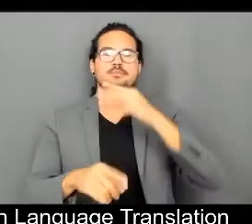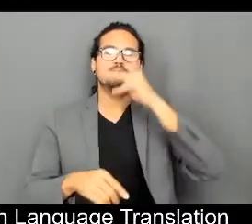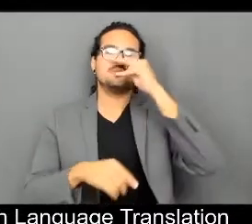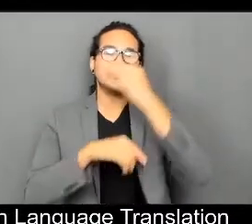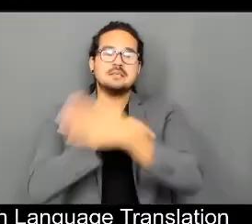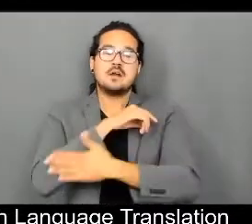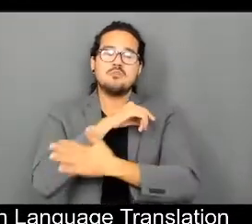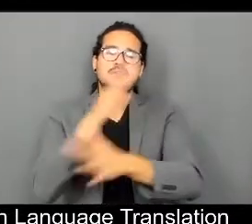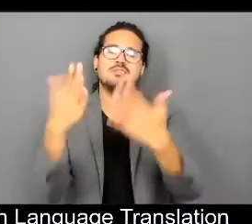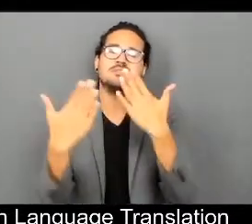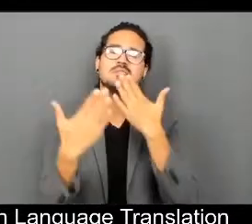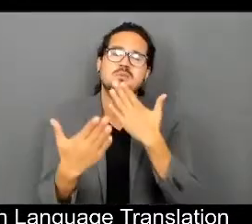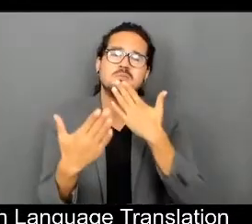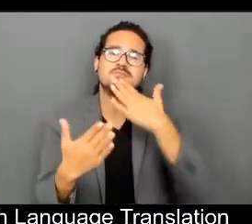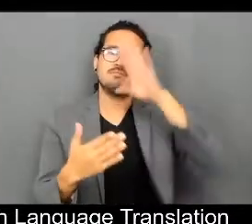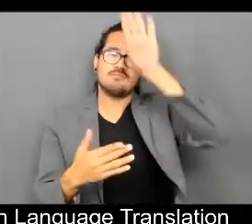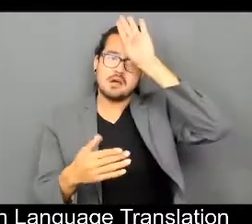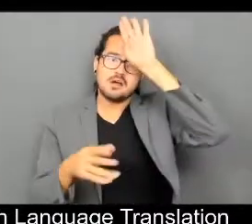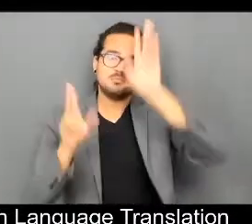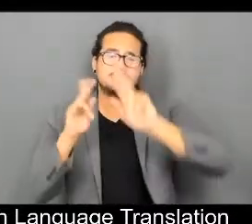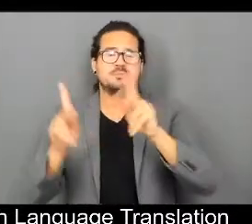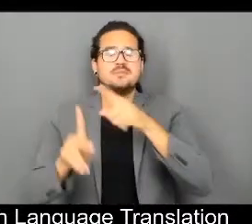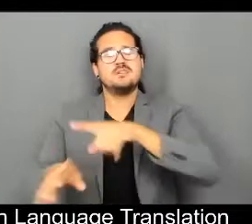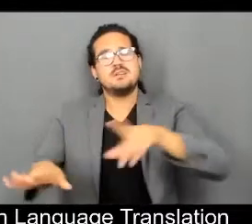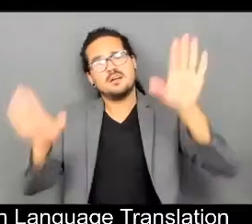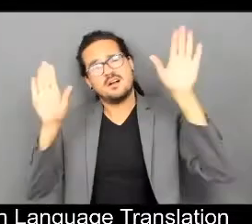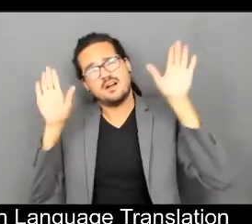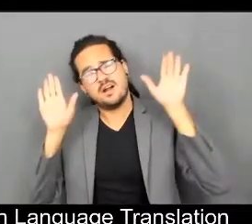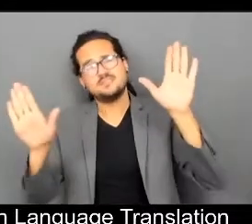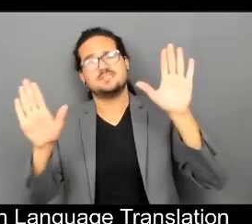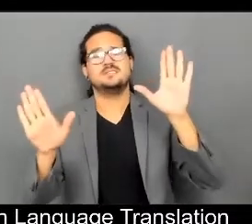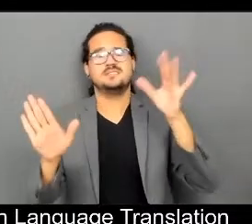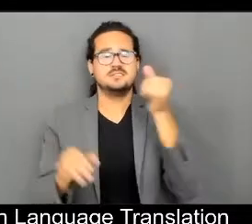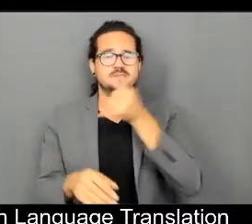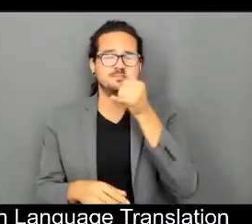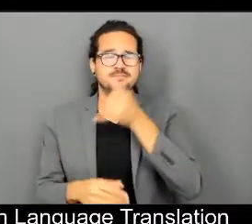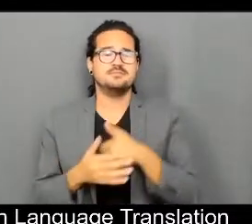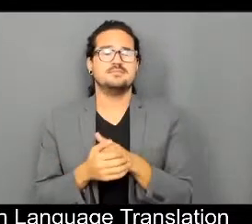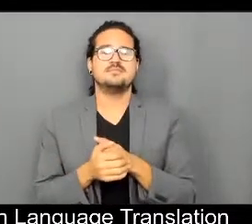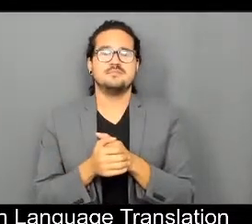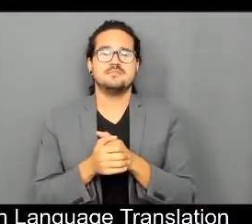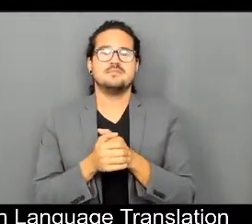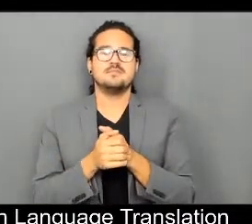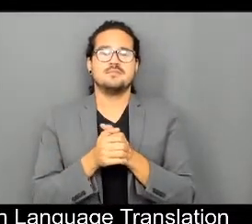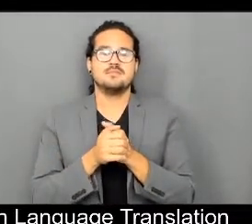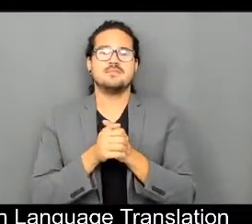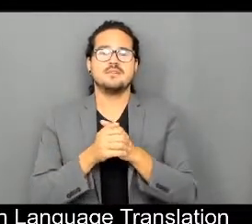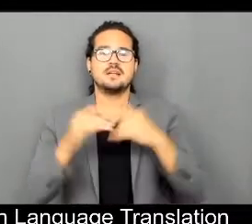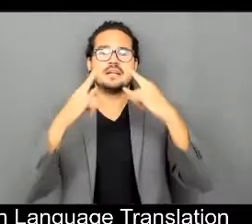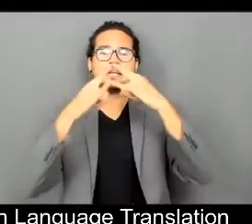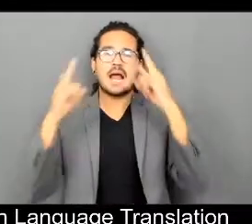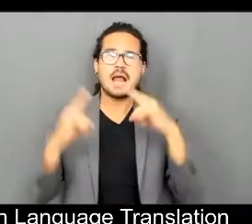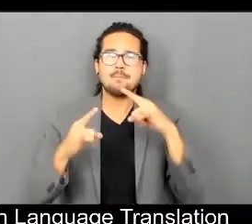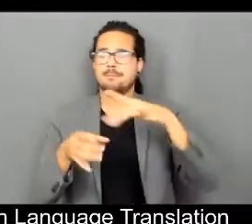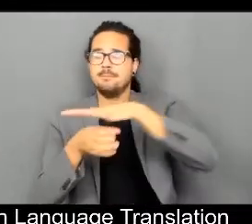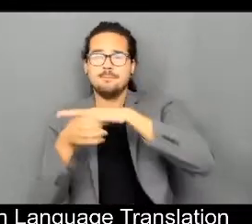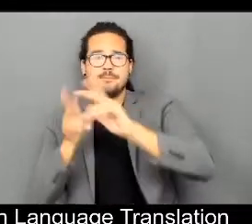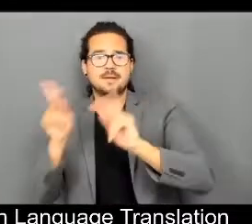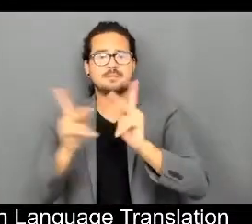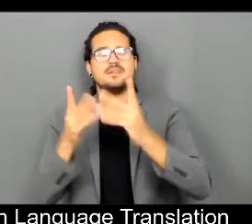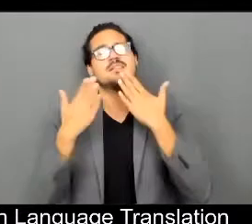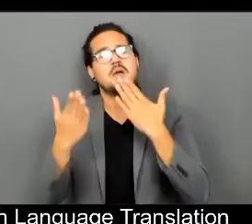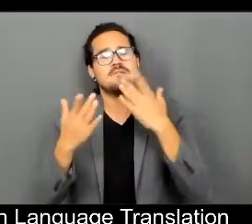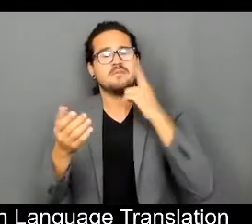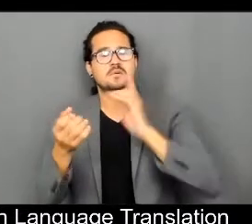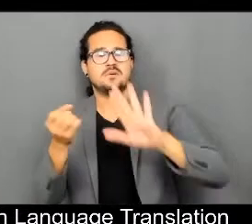here at San Geronimo. Just can't thank you enough for the support. So with that, I want to introduce Eric Newell. Come in and say hello to you. He'll be